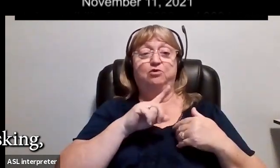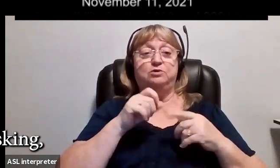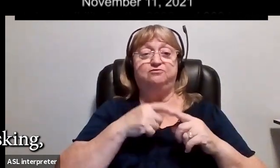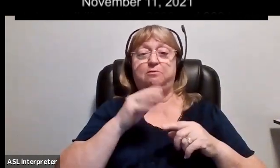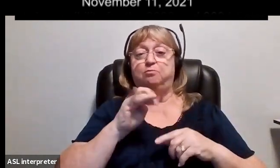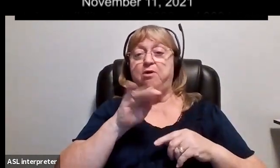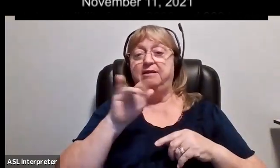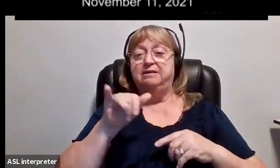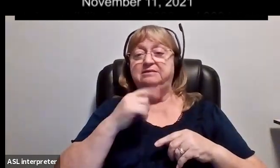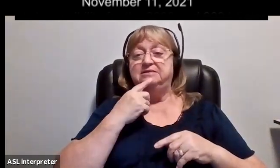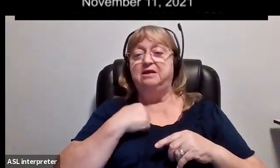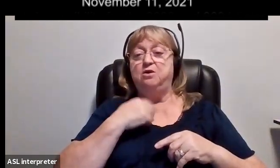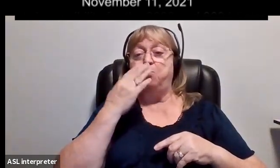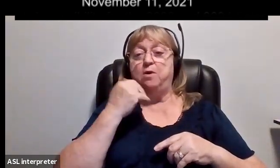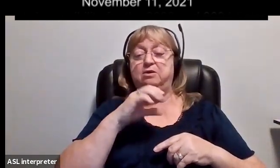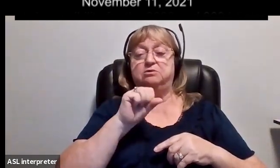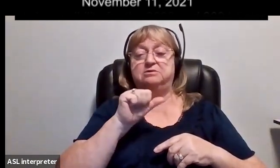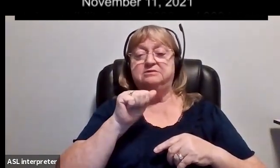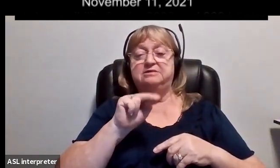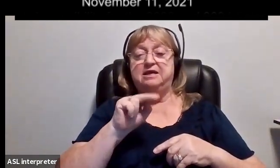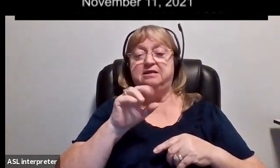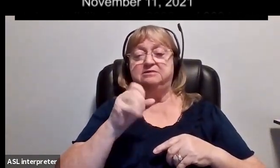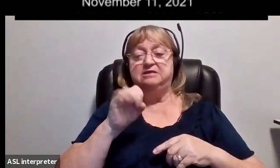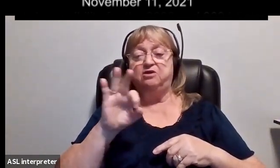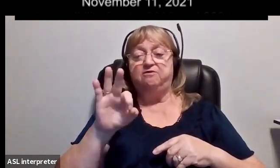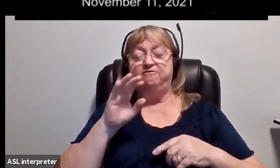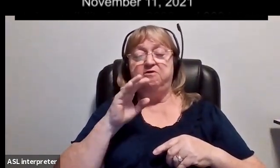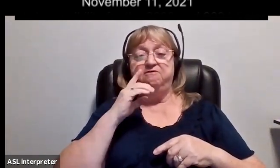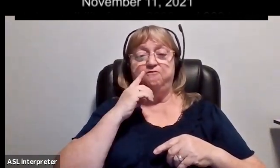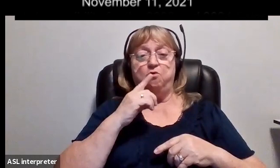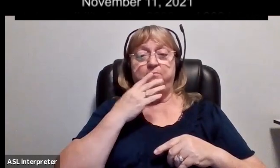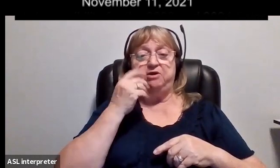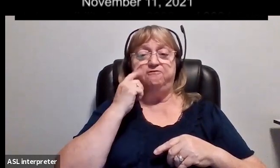Briley asking, why are sans serif fonts better for accessibility?